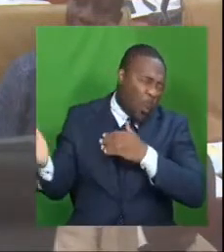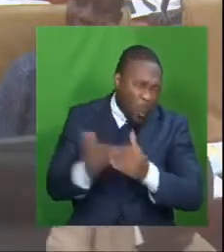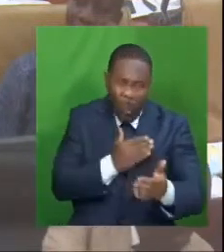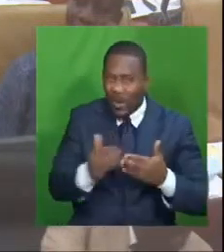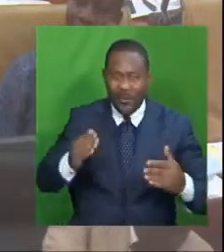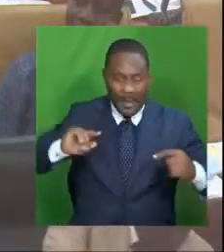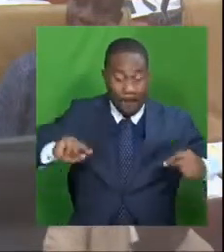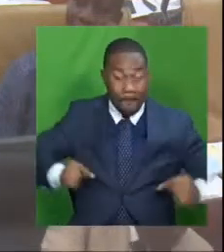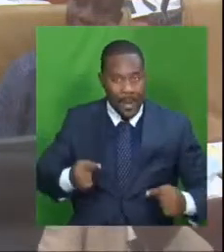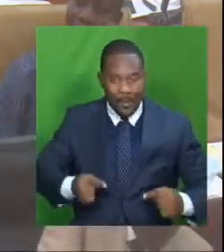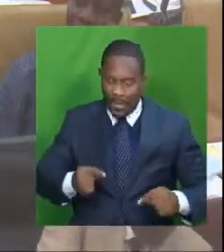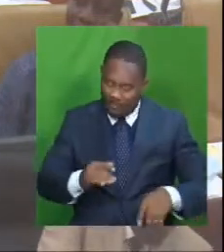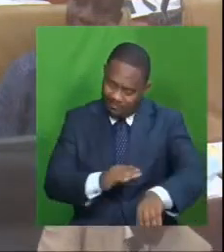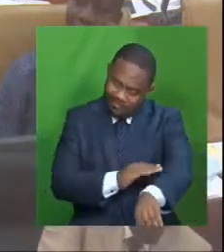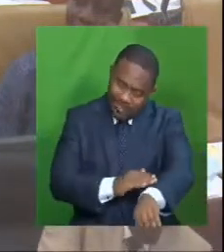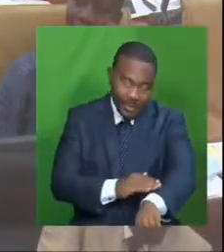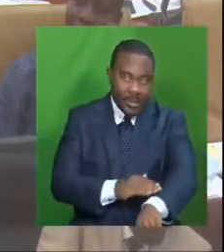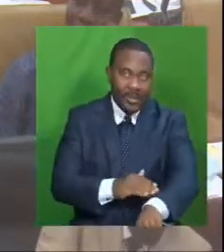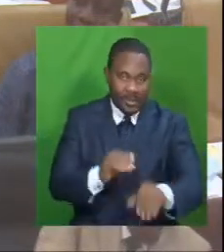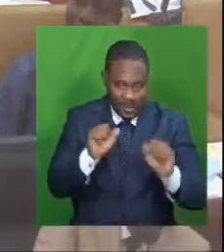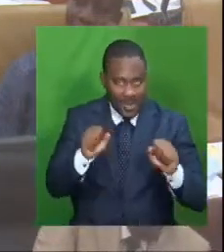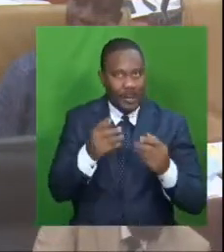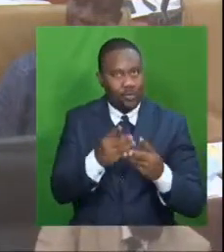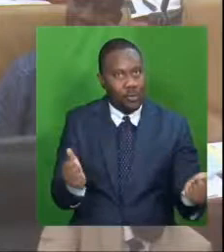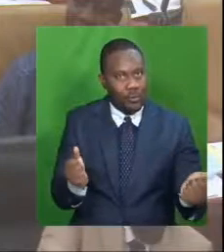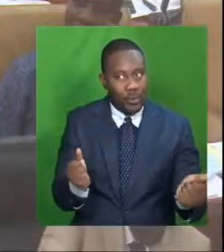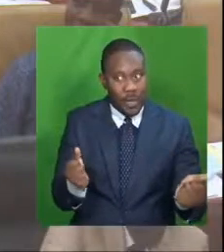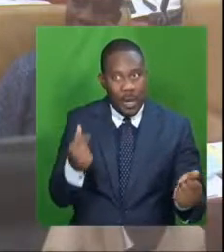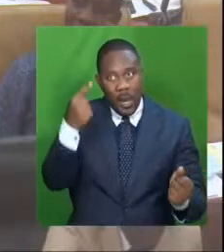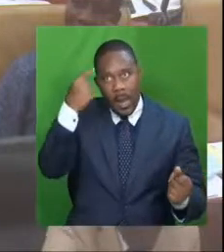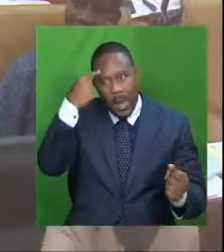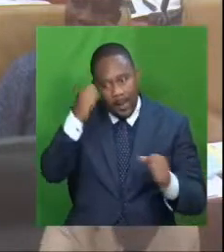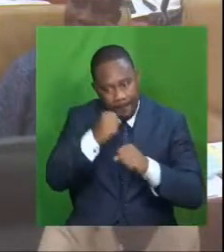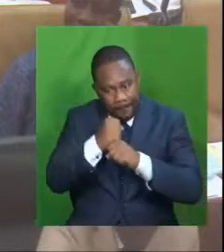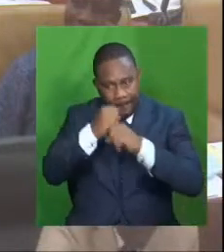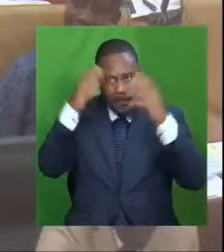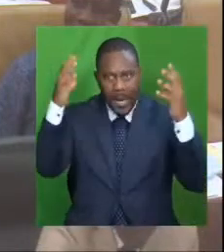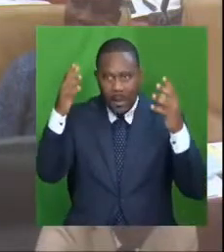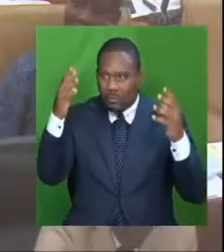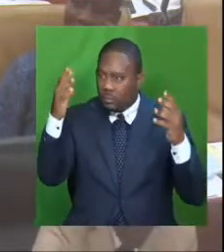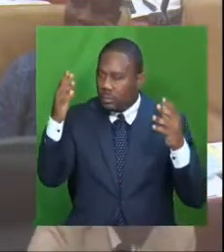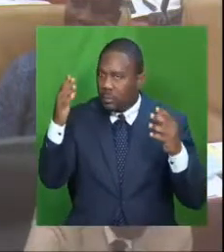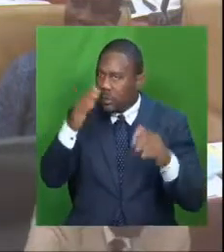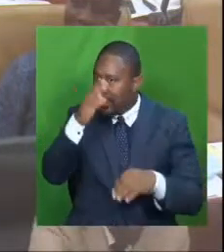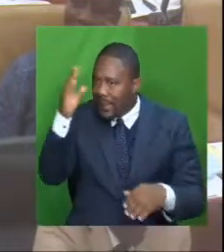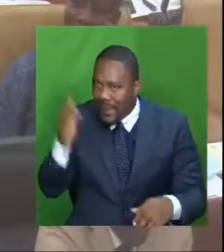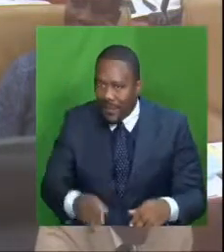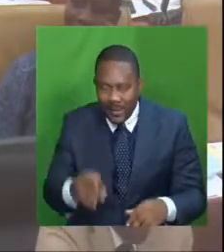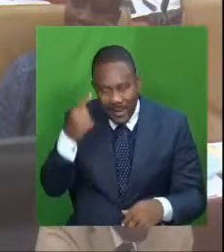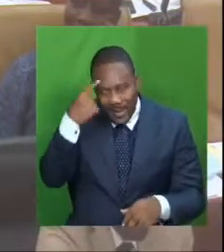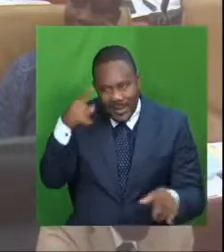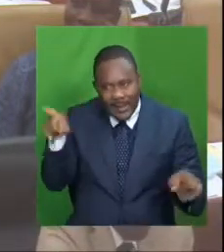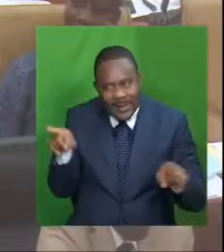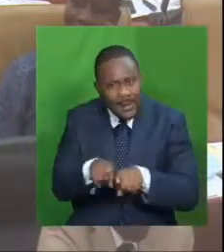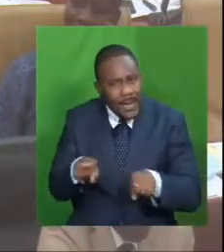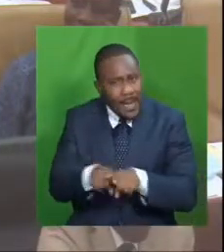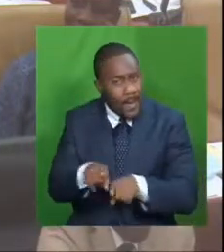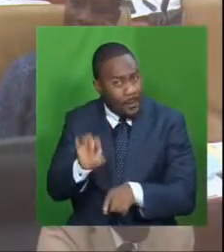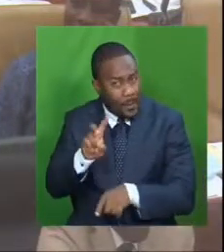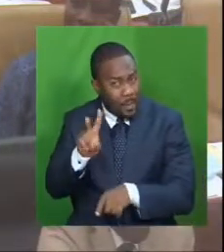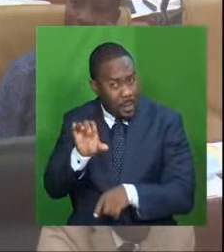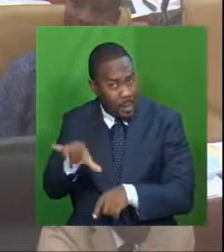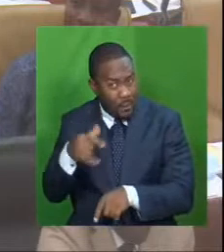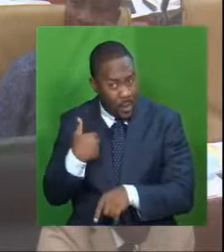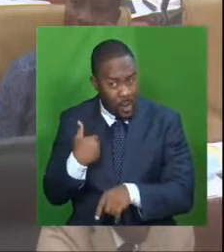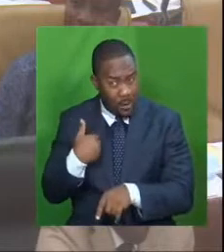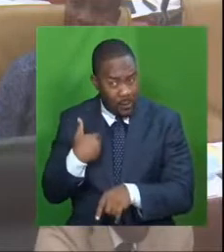everything. I never thought that we are going to have an economic policy that is equivalent to ACOBAM. Today we